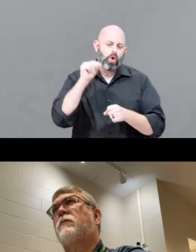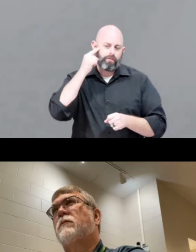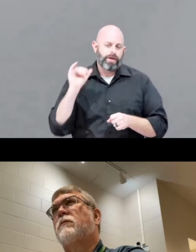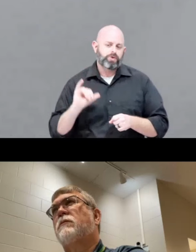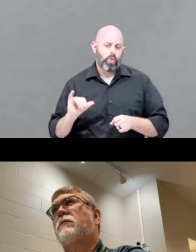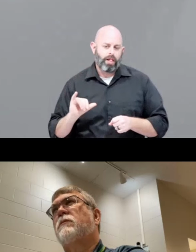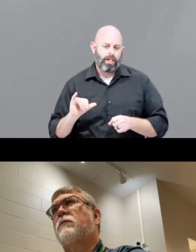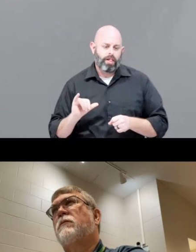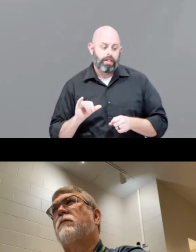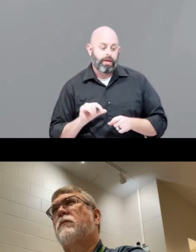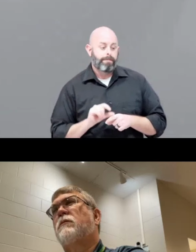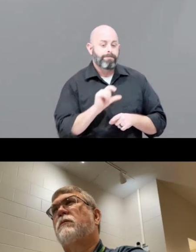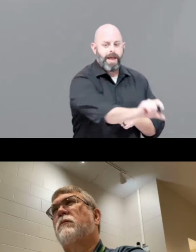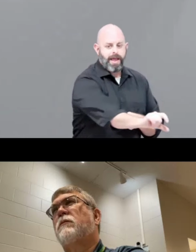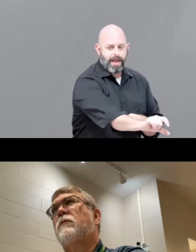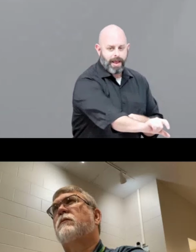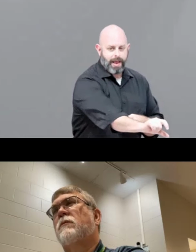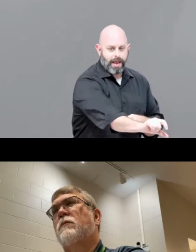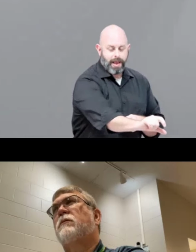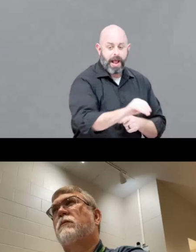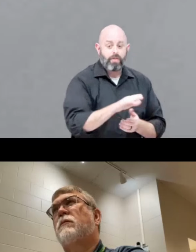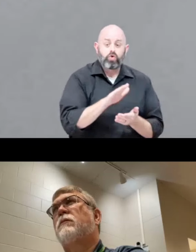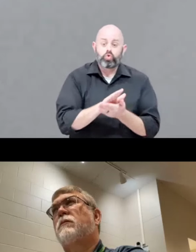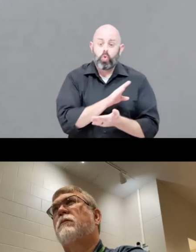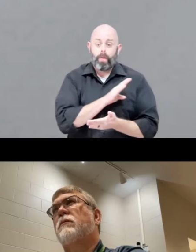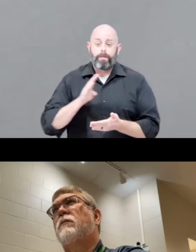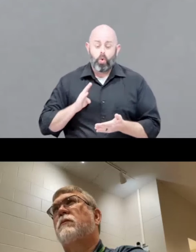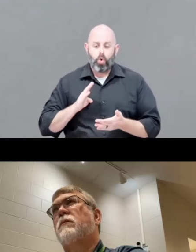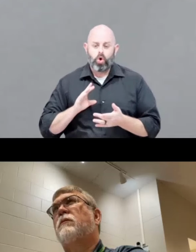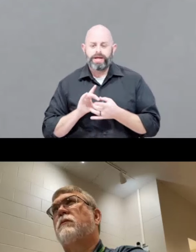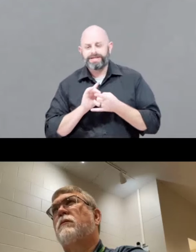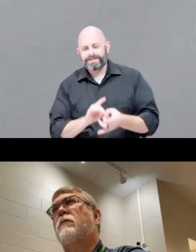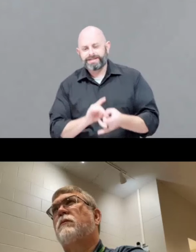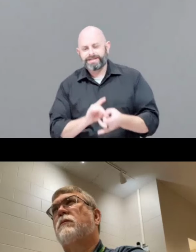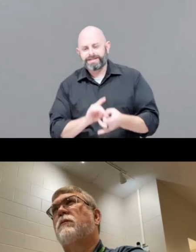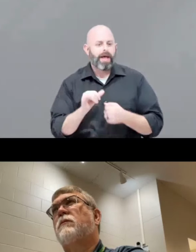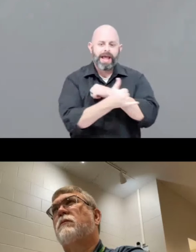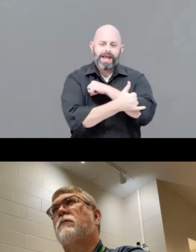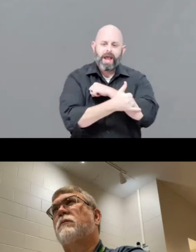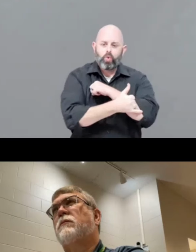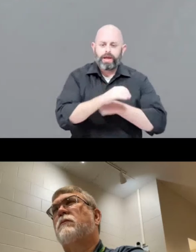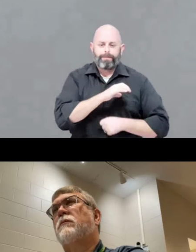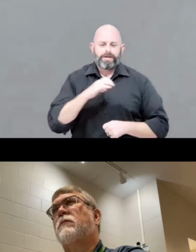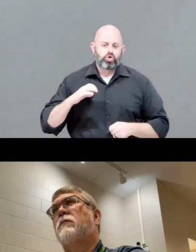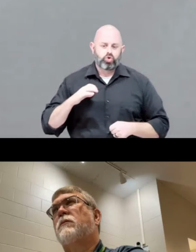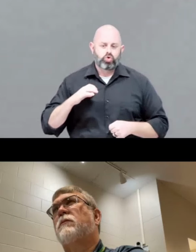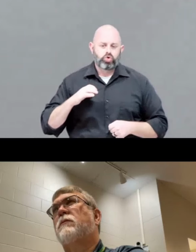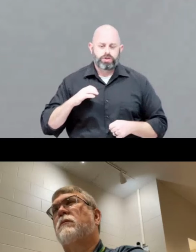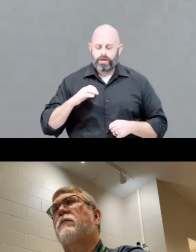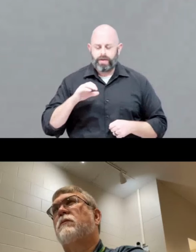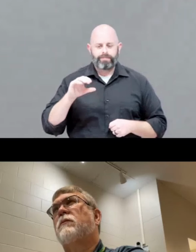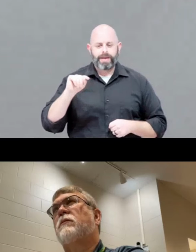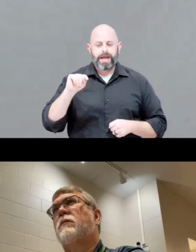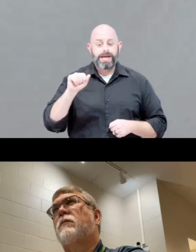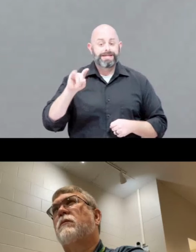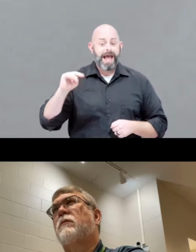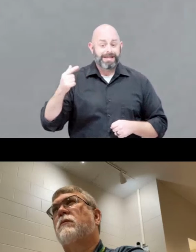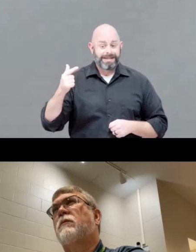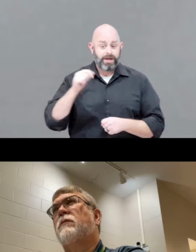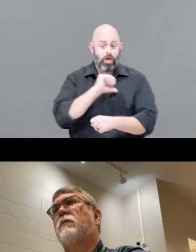well. And the school board is tied to like the county commissioners, the taxing authority.